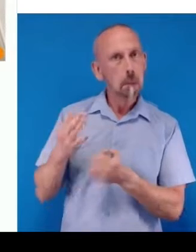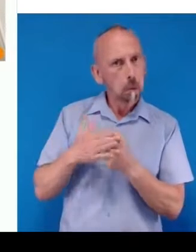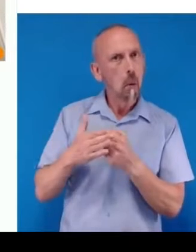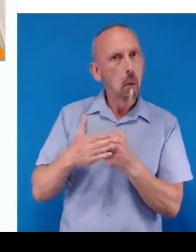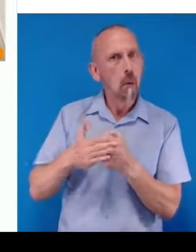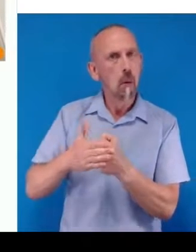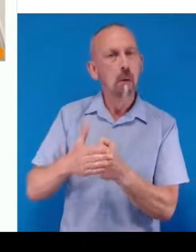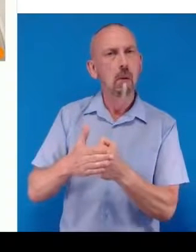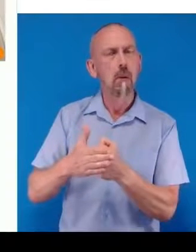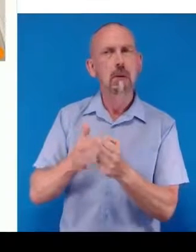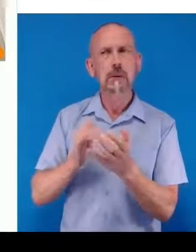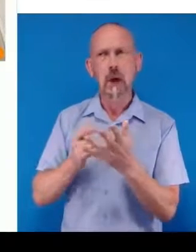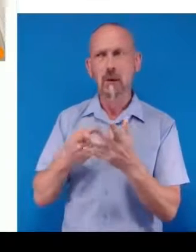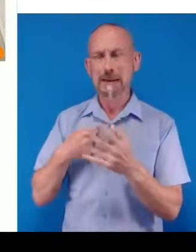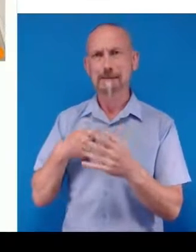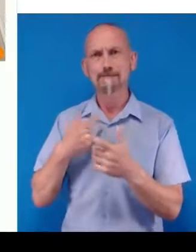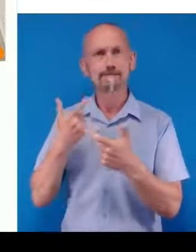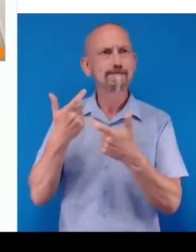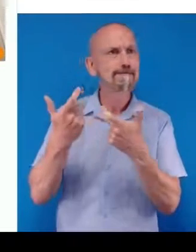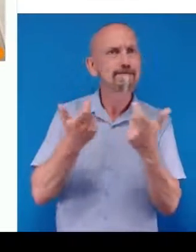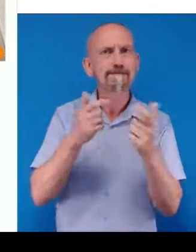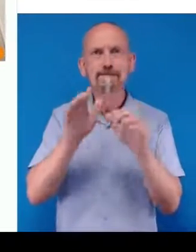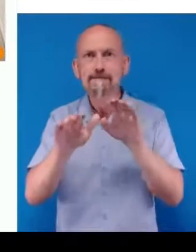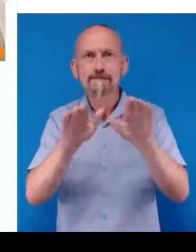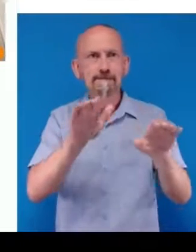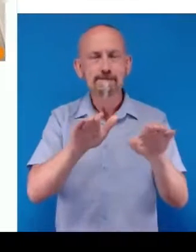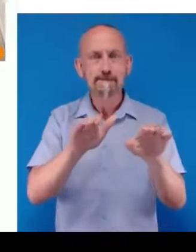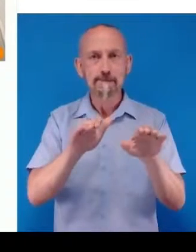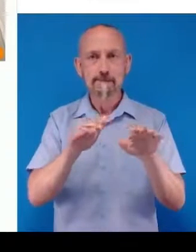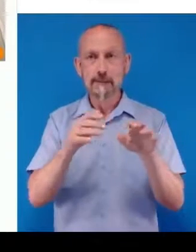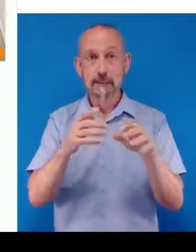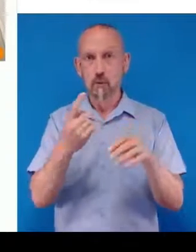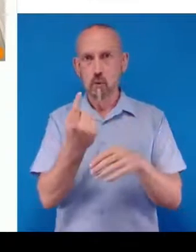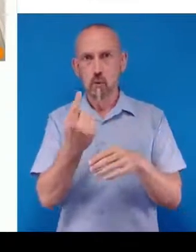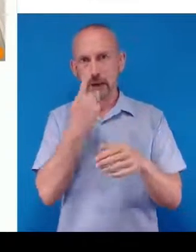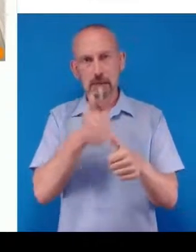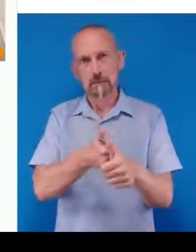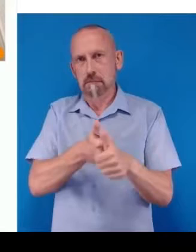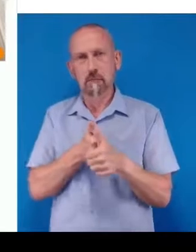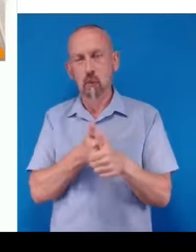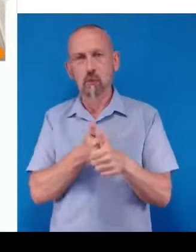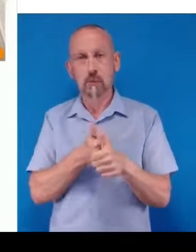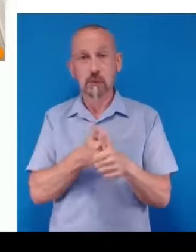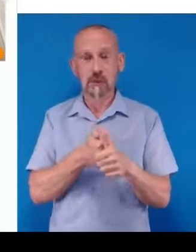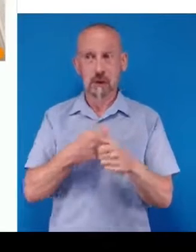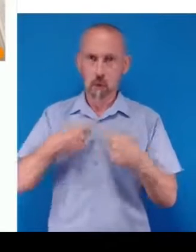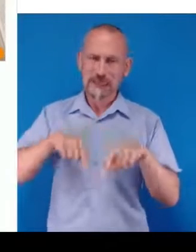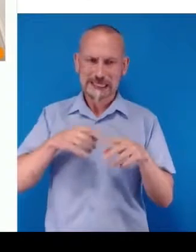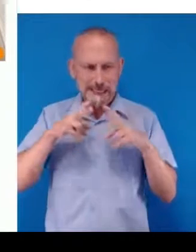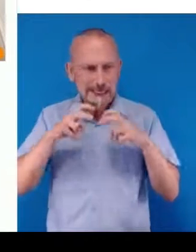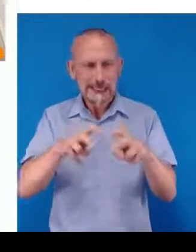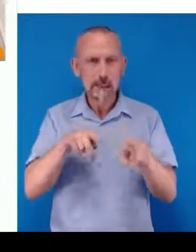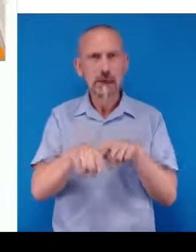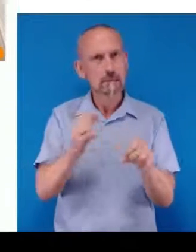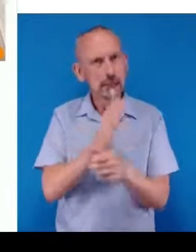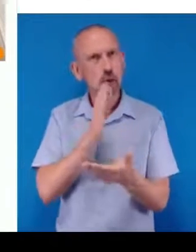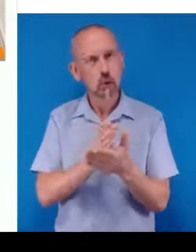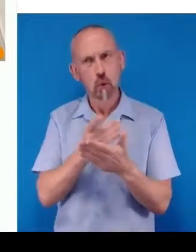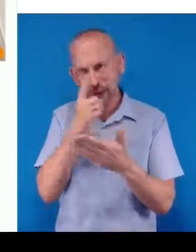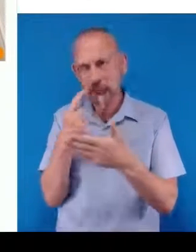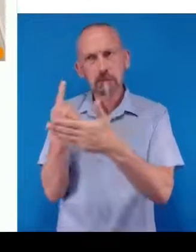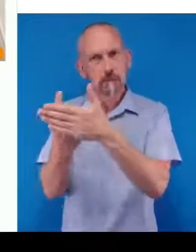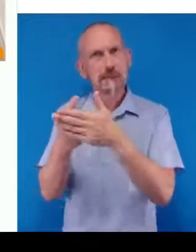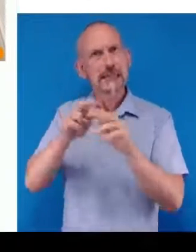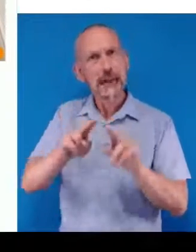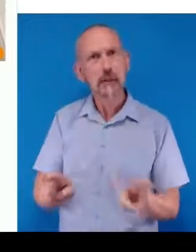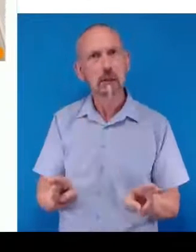and that's something that we're working really hard to do so that we can provide that. I've seen it advised that if you